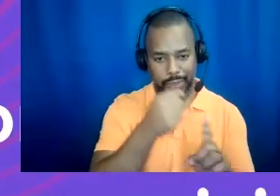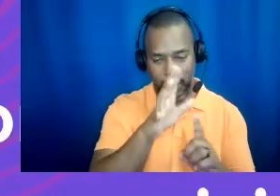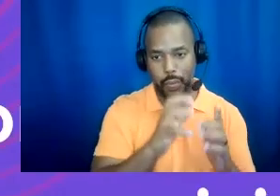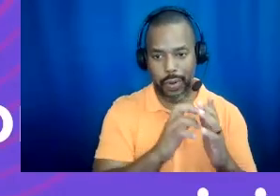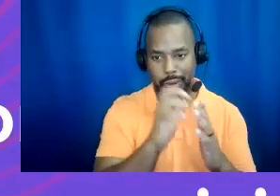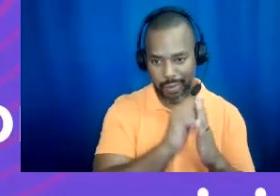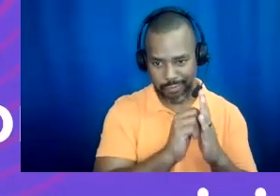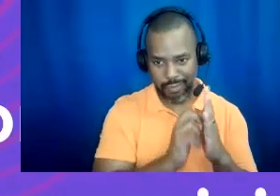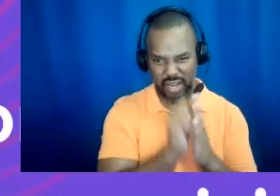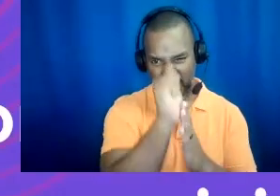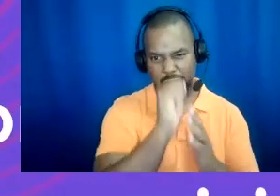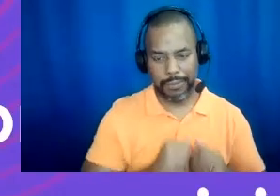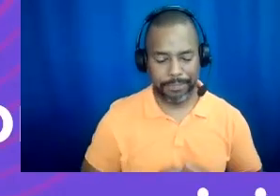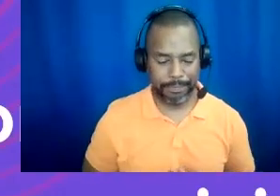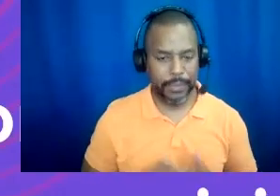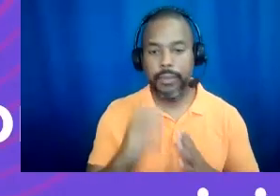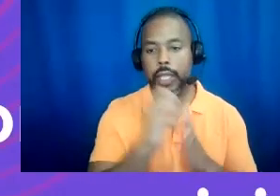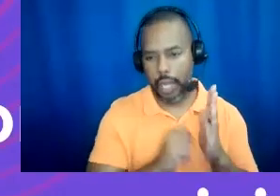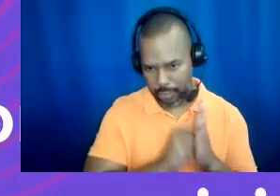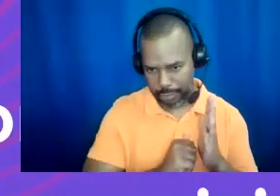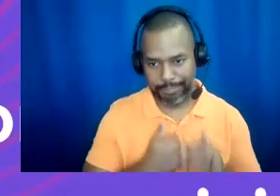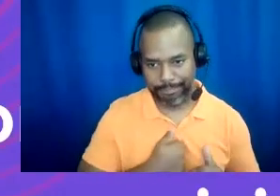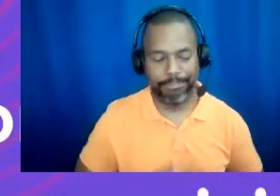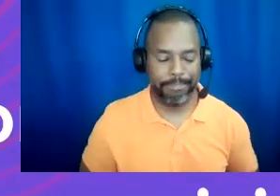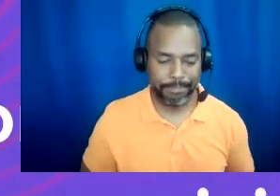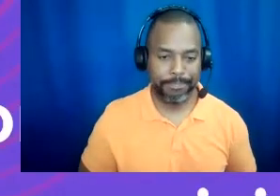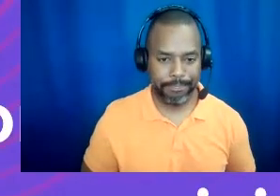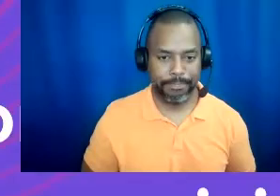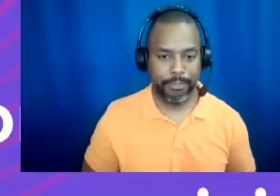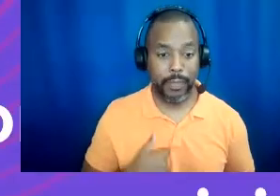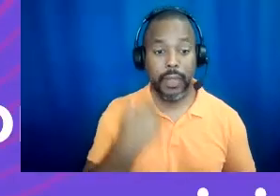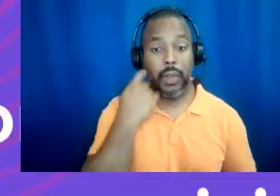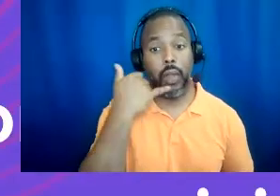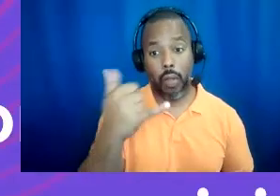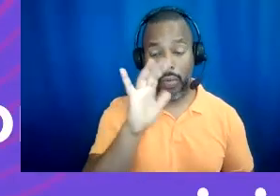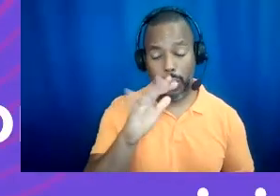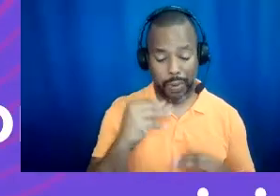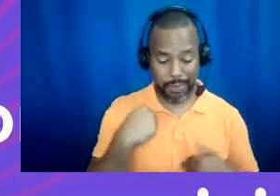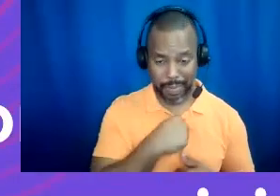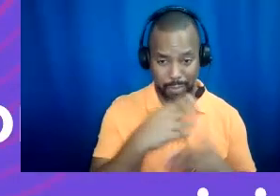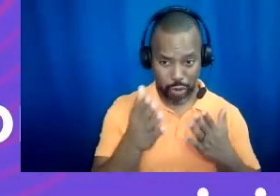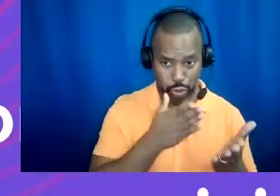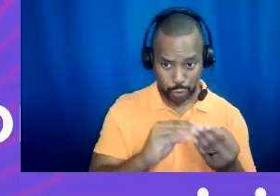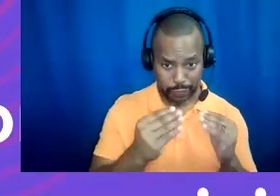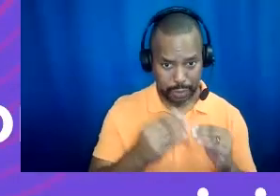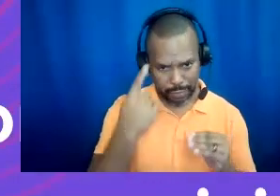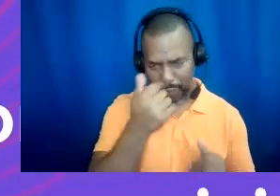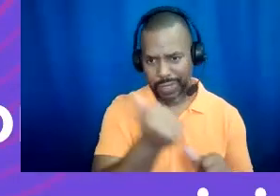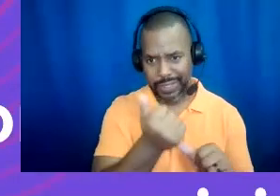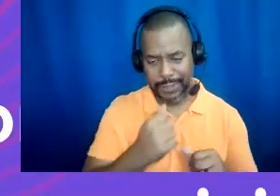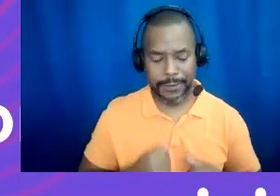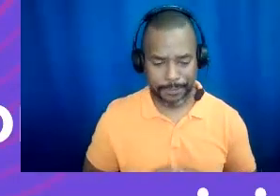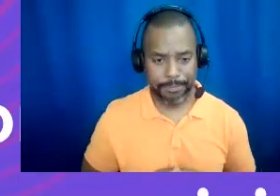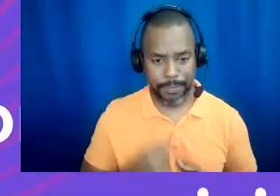Anytime you have questions about any of these services, please call the member service number on the back of your member ID card for assistance because